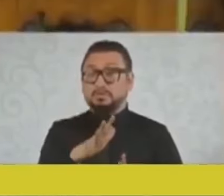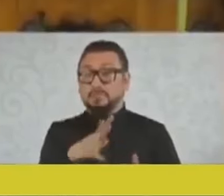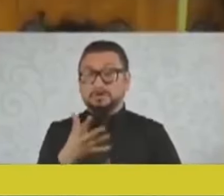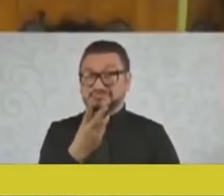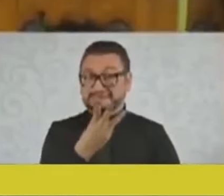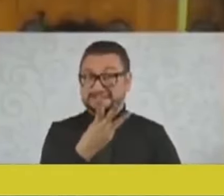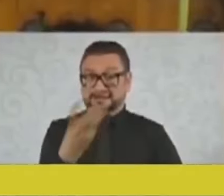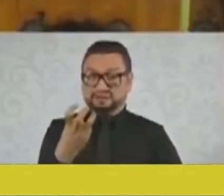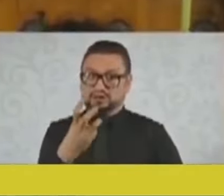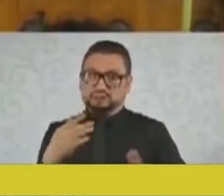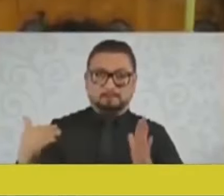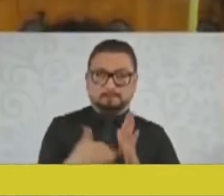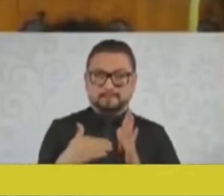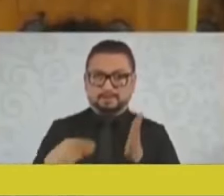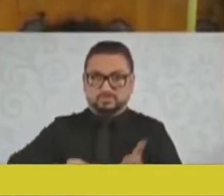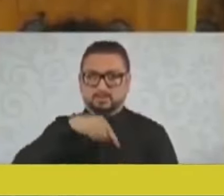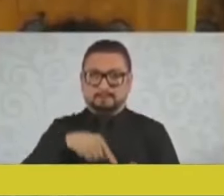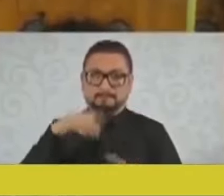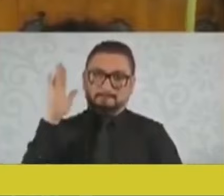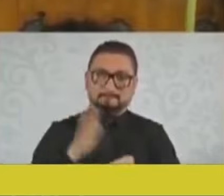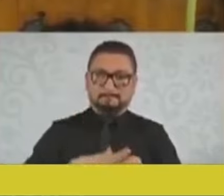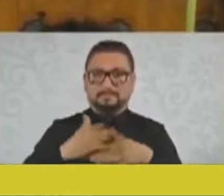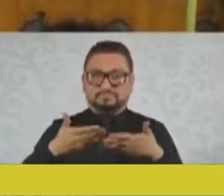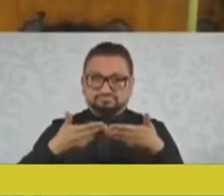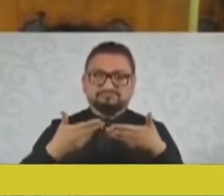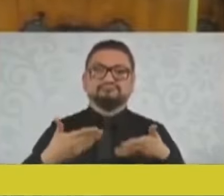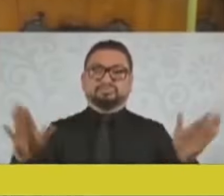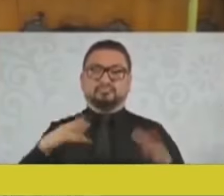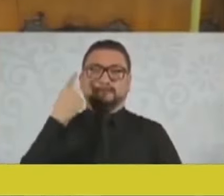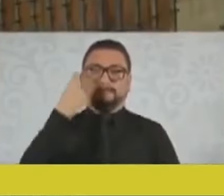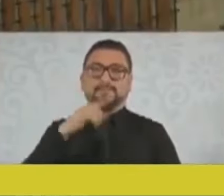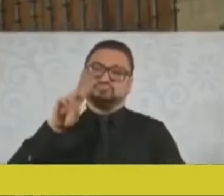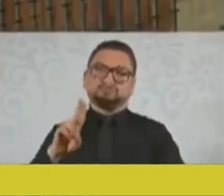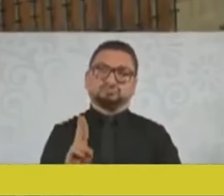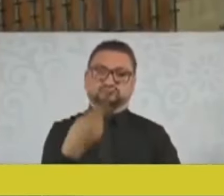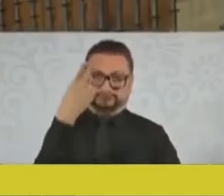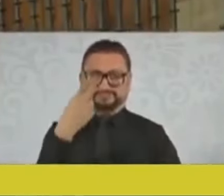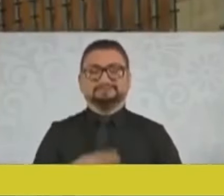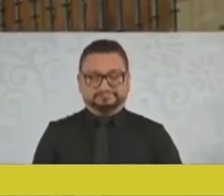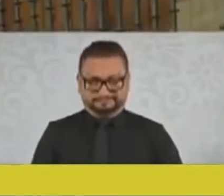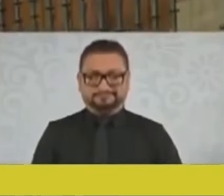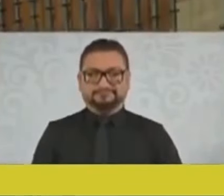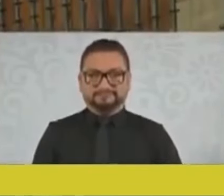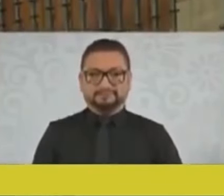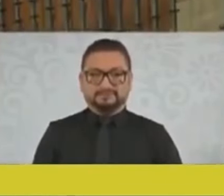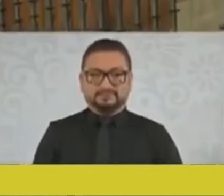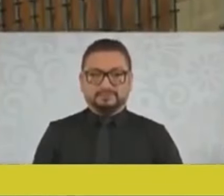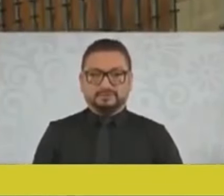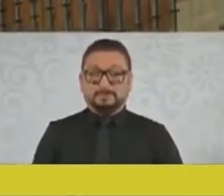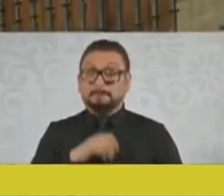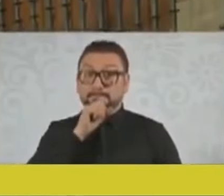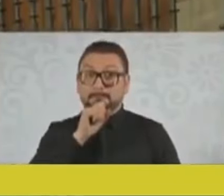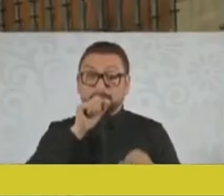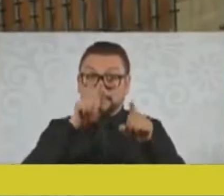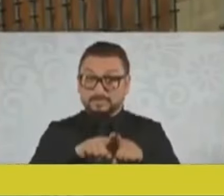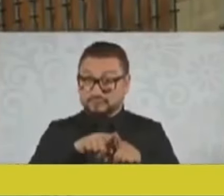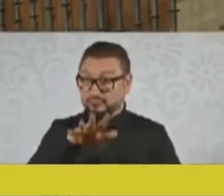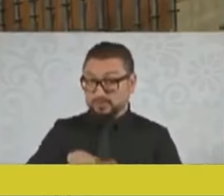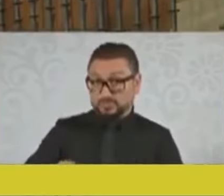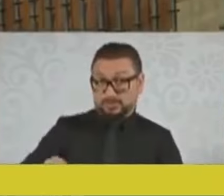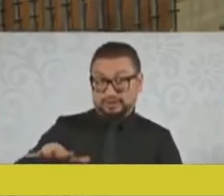augment in at least 300,000 spaces in universities. Also,